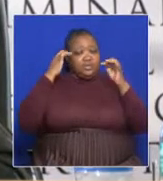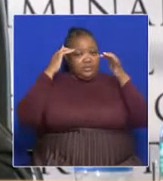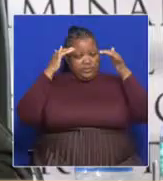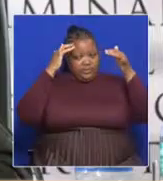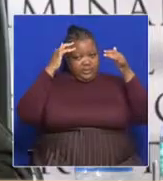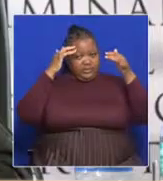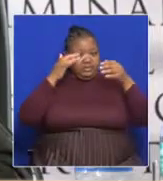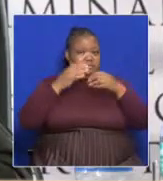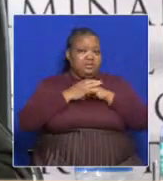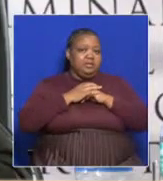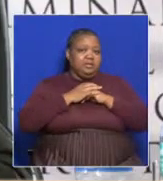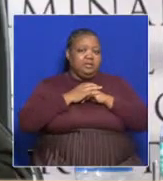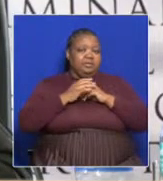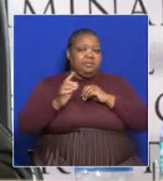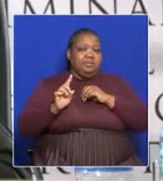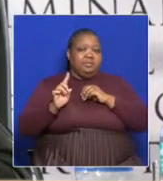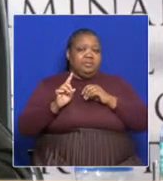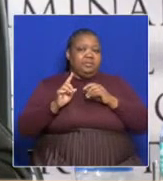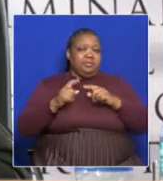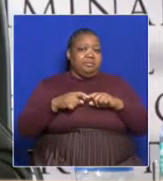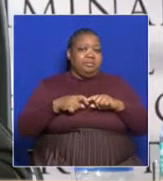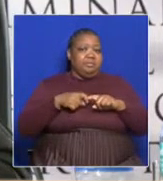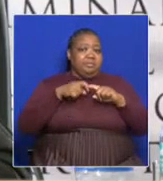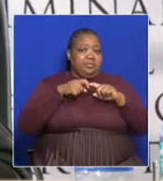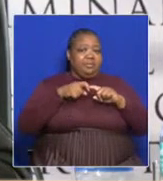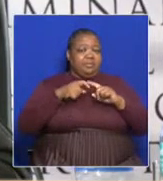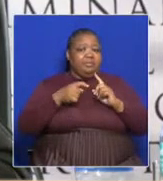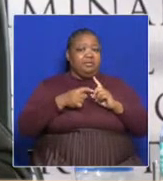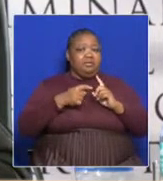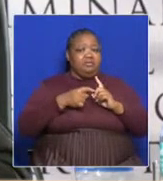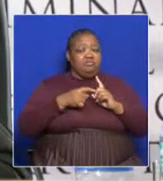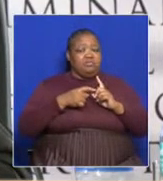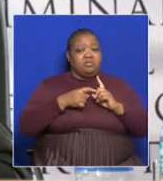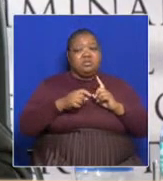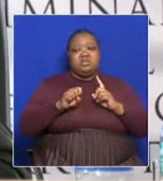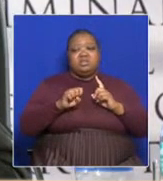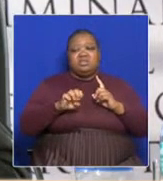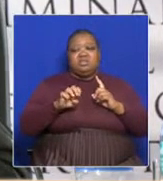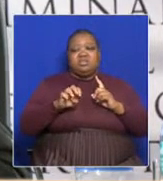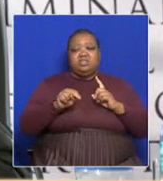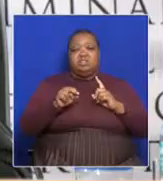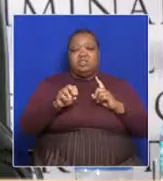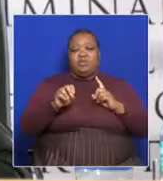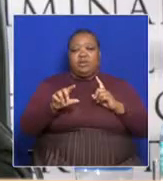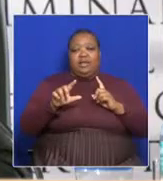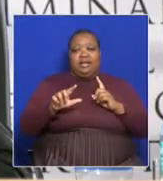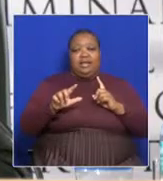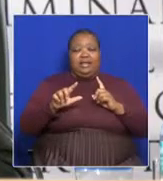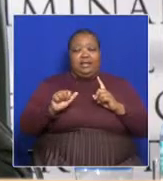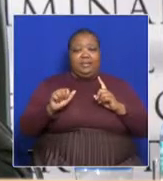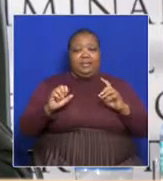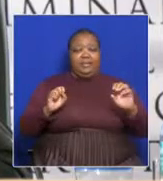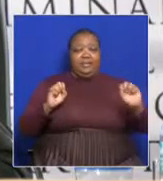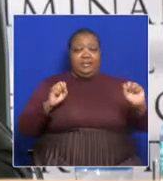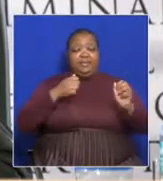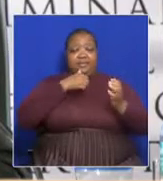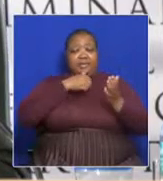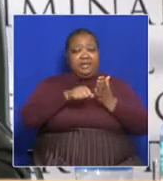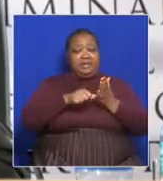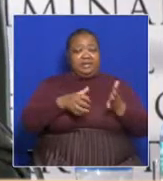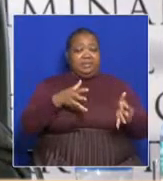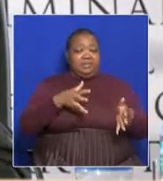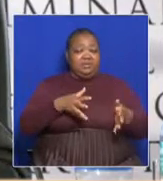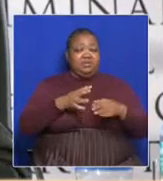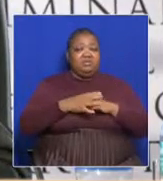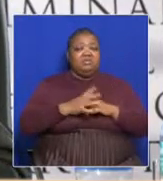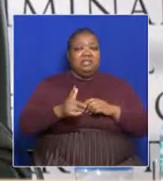could stand down Major General Sinona's testimony, as the letter states, to a later date in the